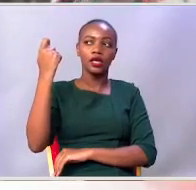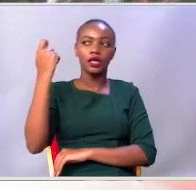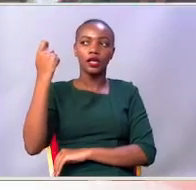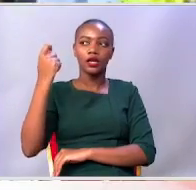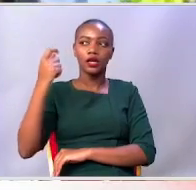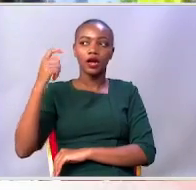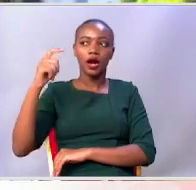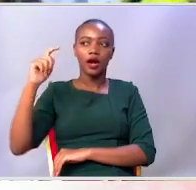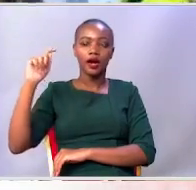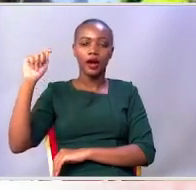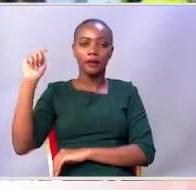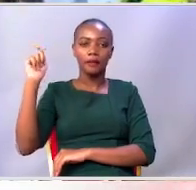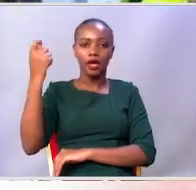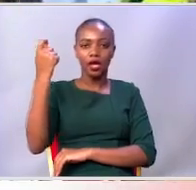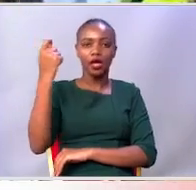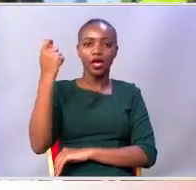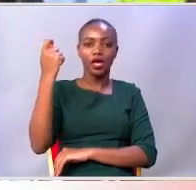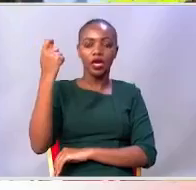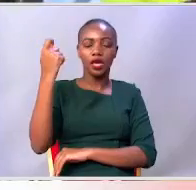Harambe!